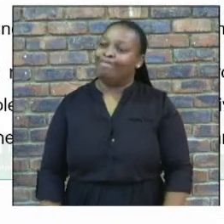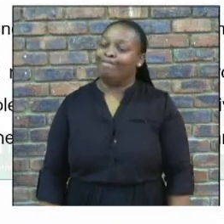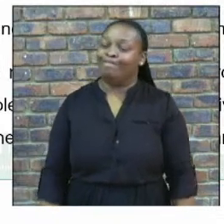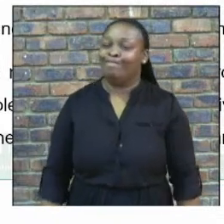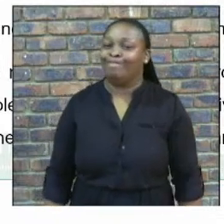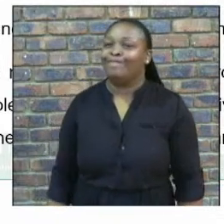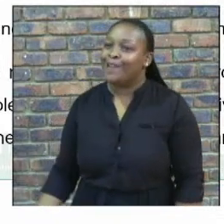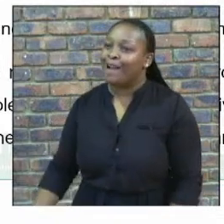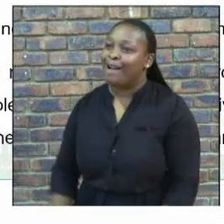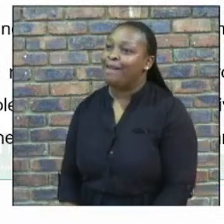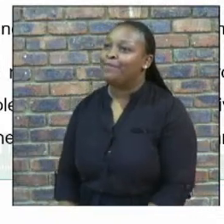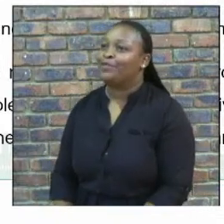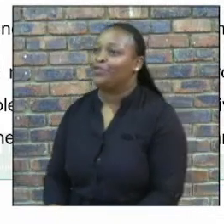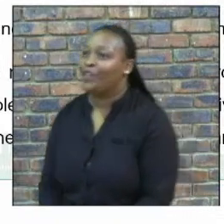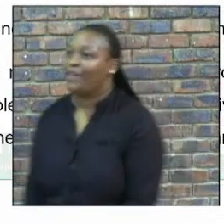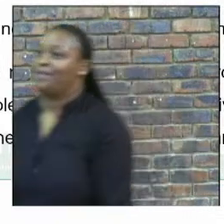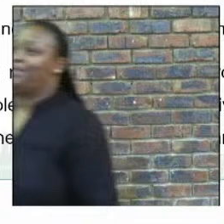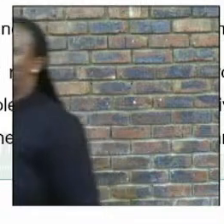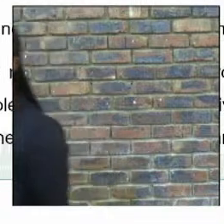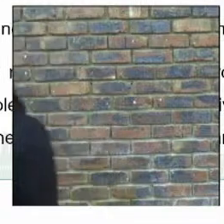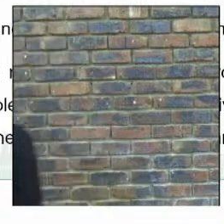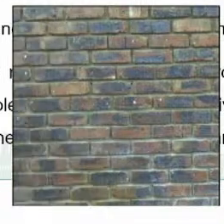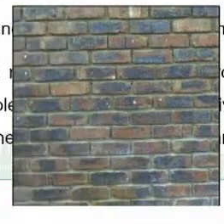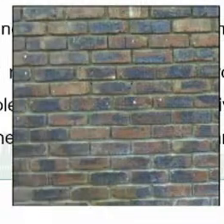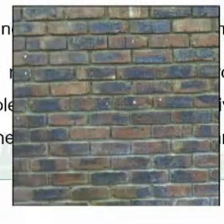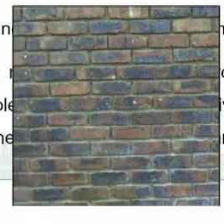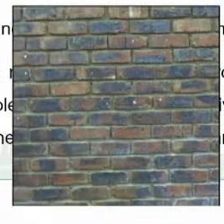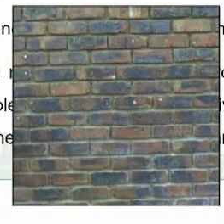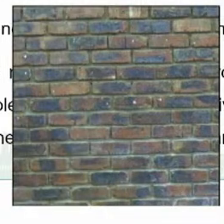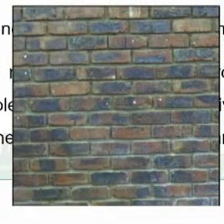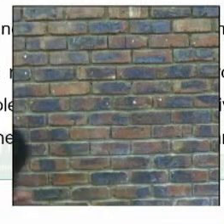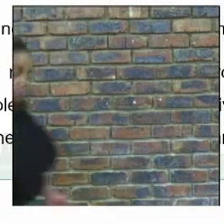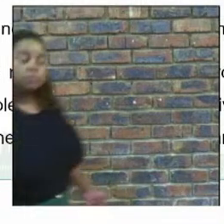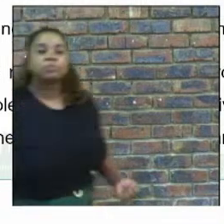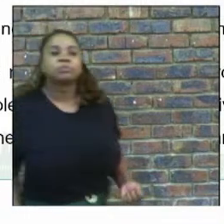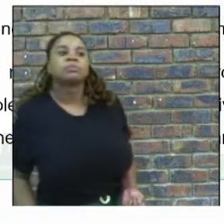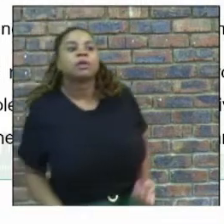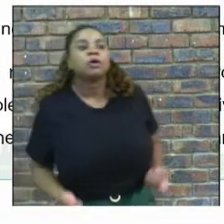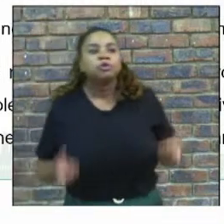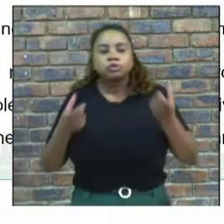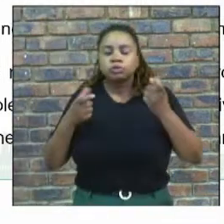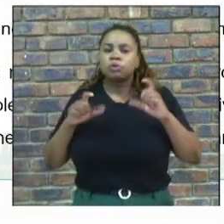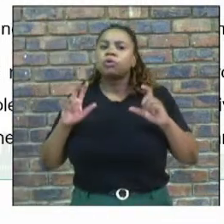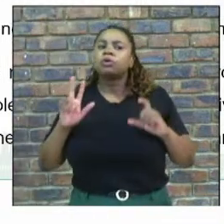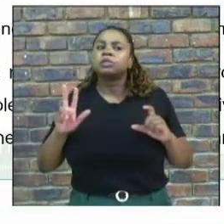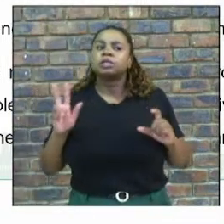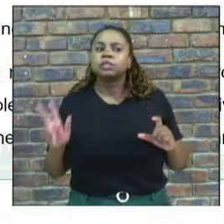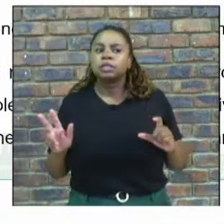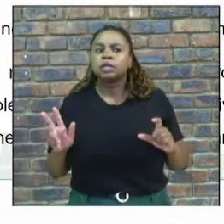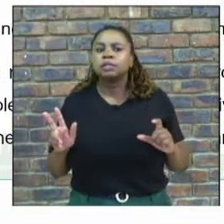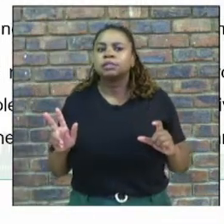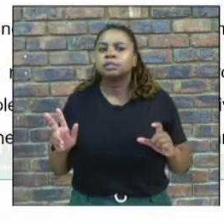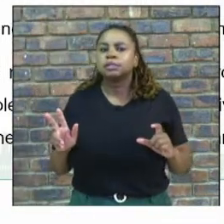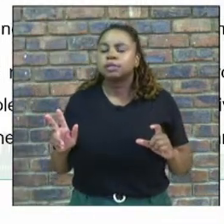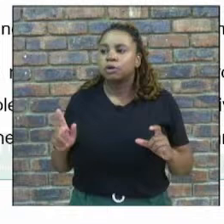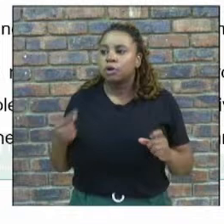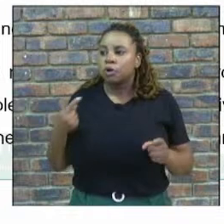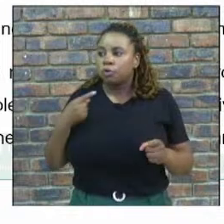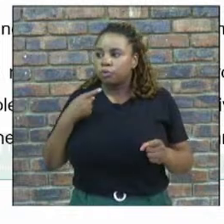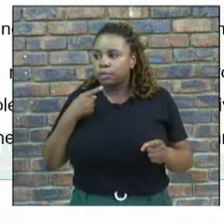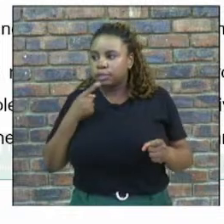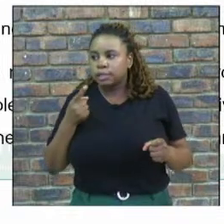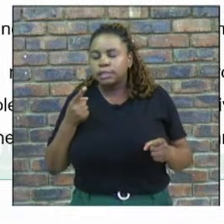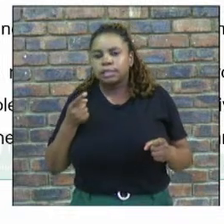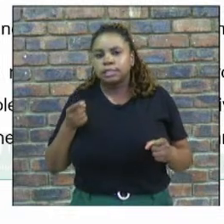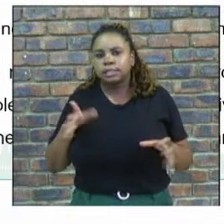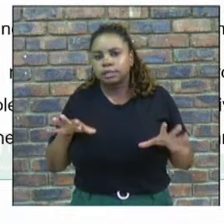So in terms of clause 88, what we are saying here, so it just provide the exceptions